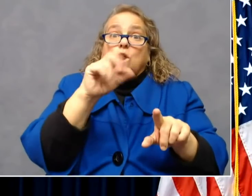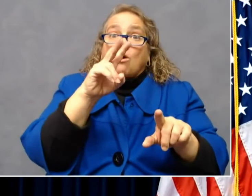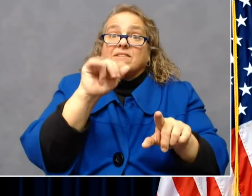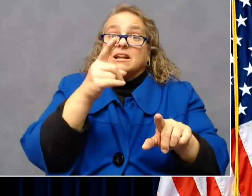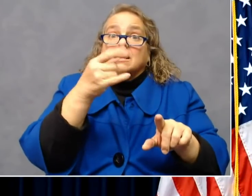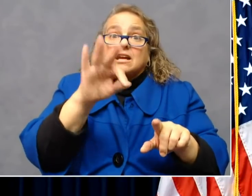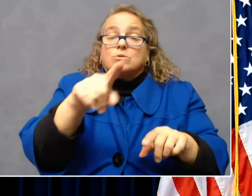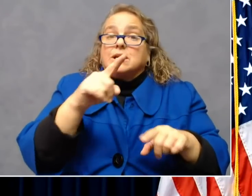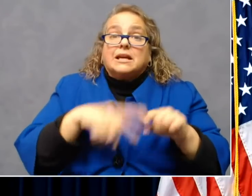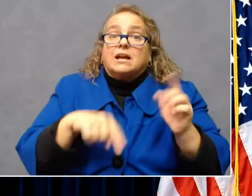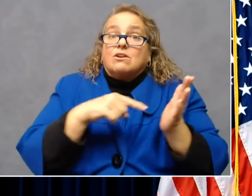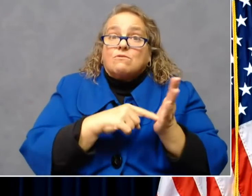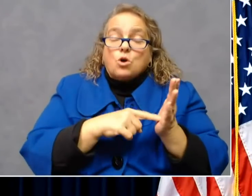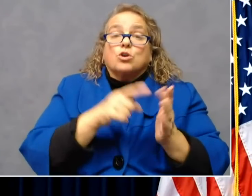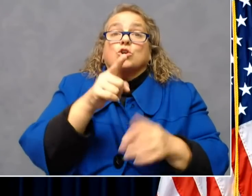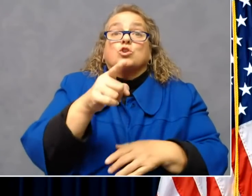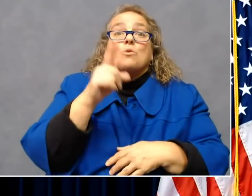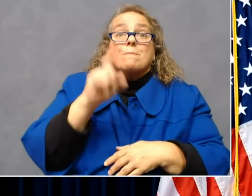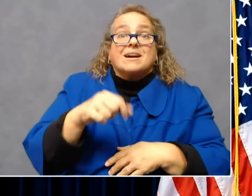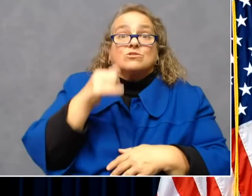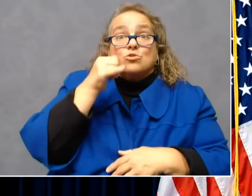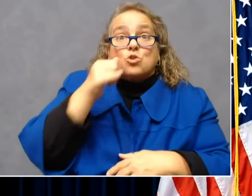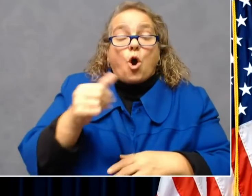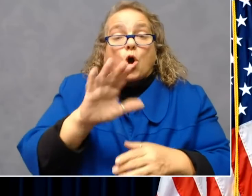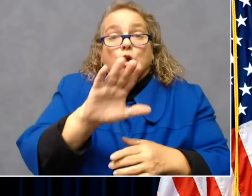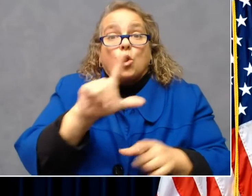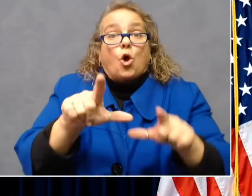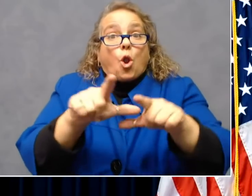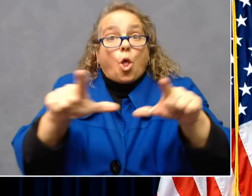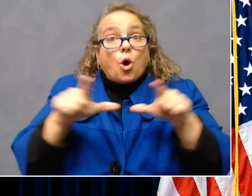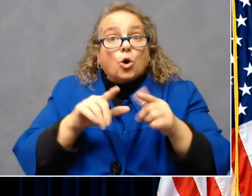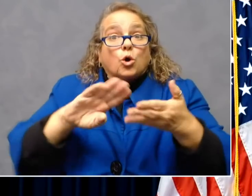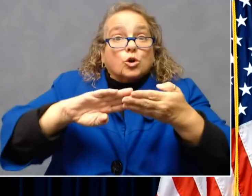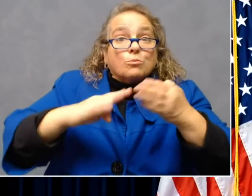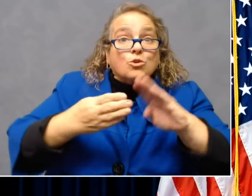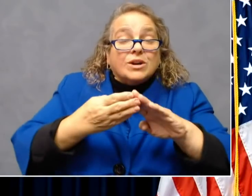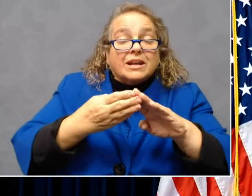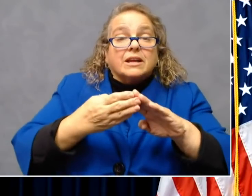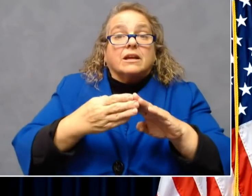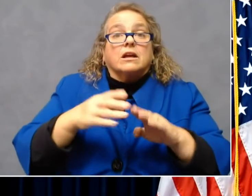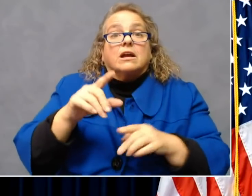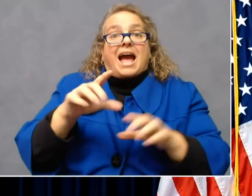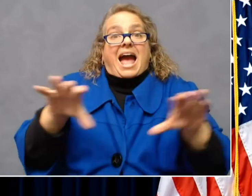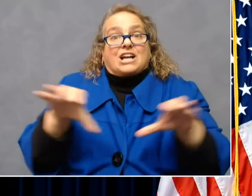community action agency. To locate that office, call